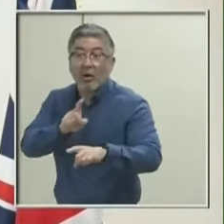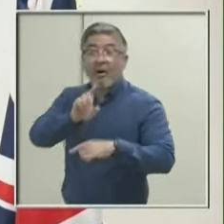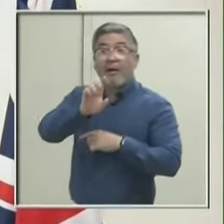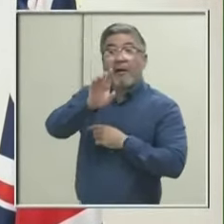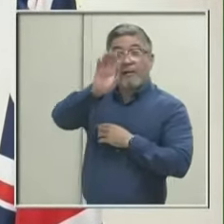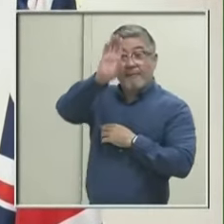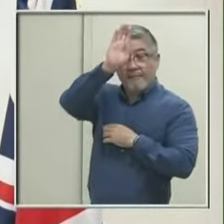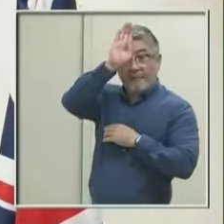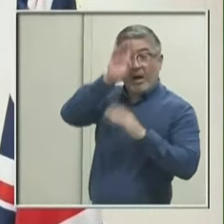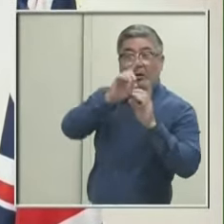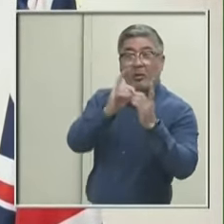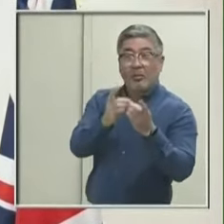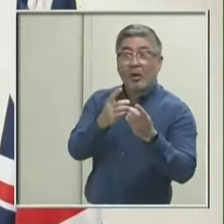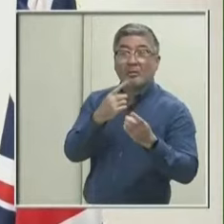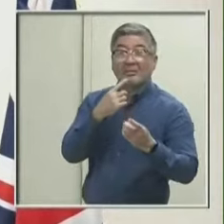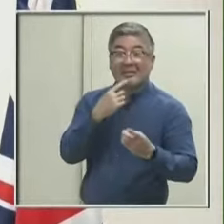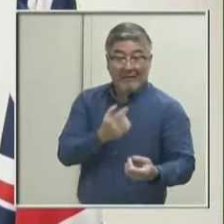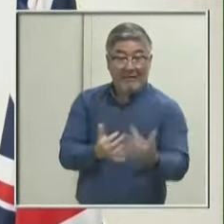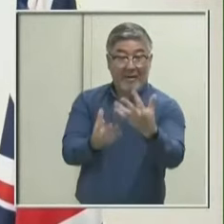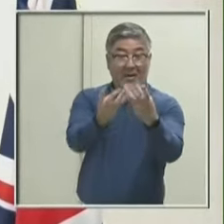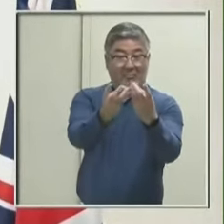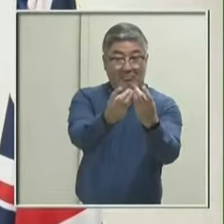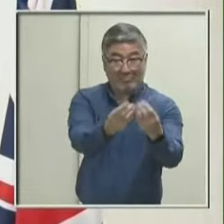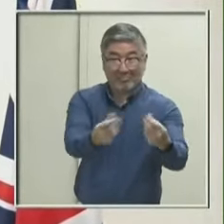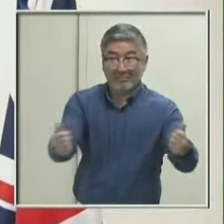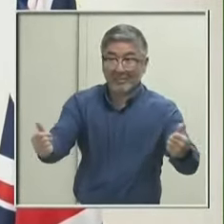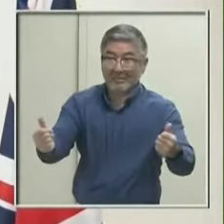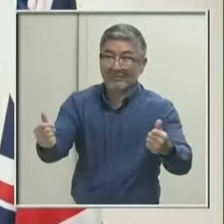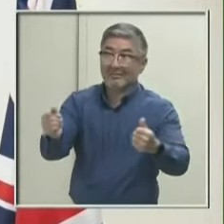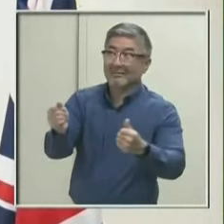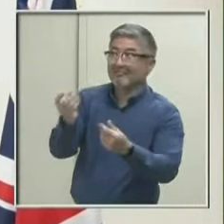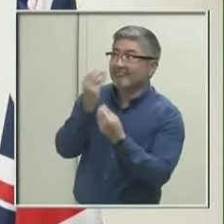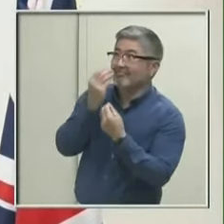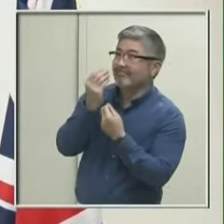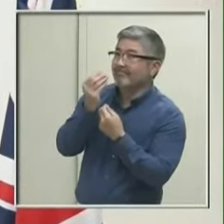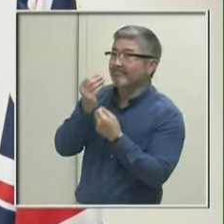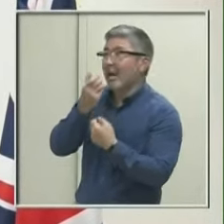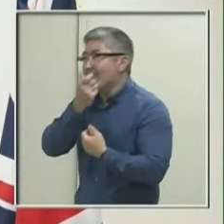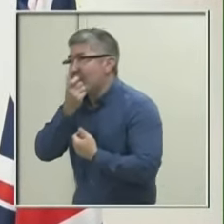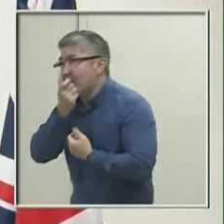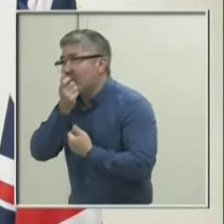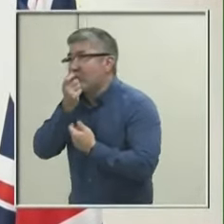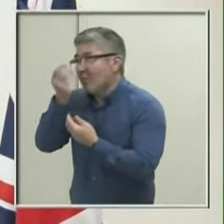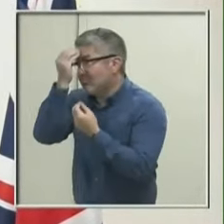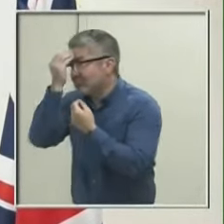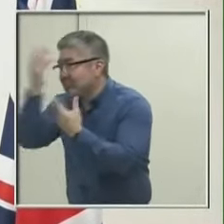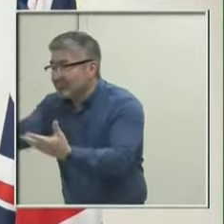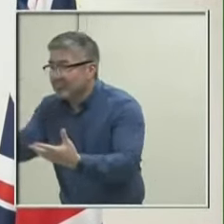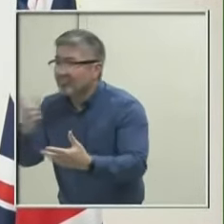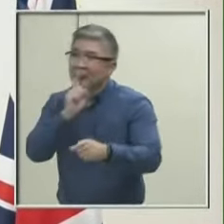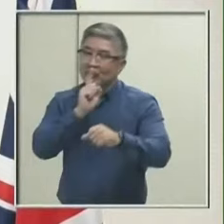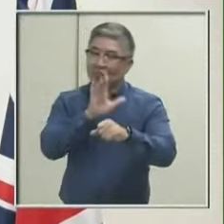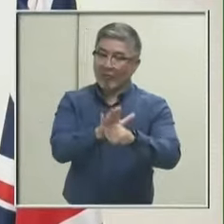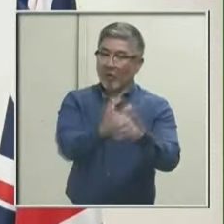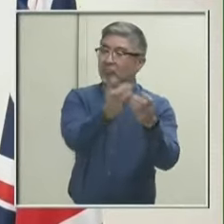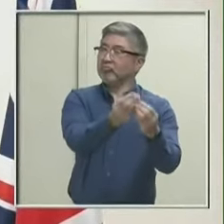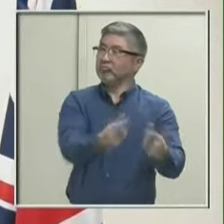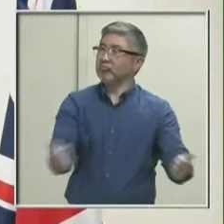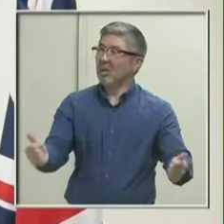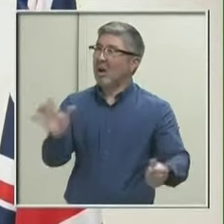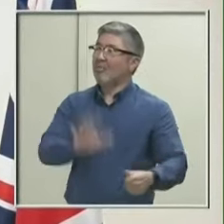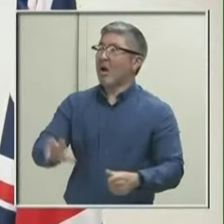was extinguished by telling Central or the dispatch affirmative when asked the question at about 2:17